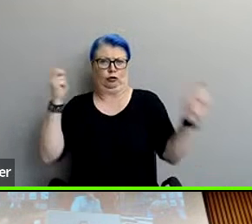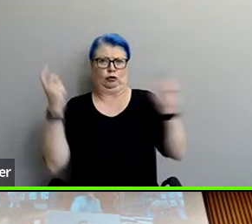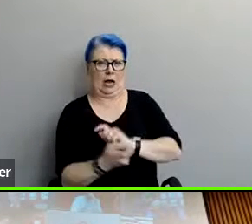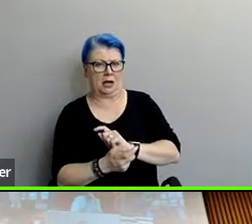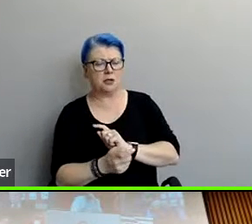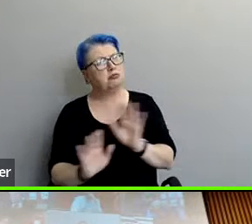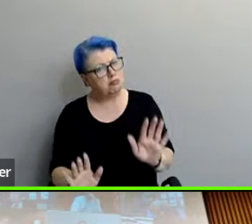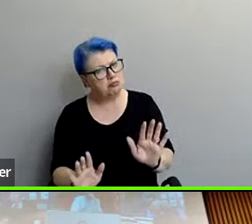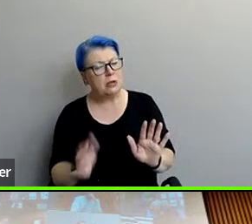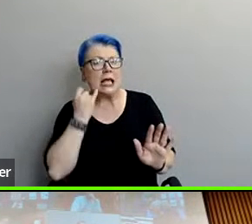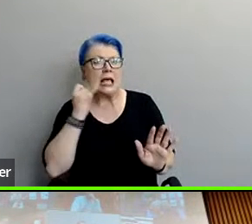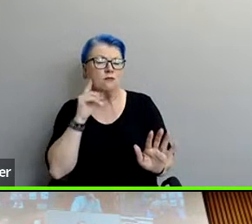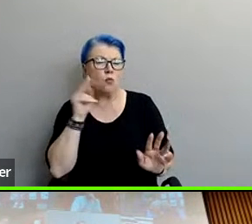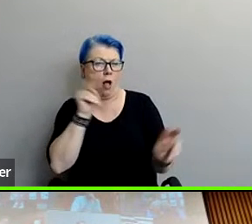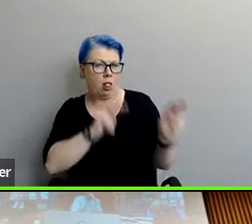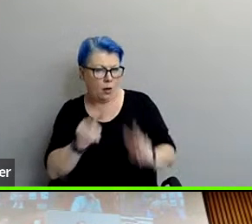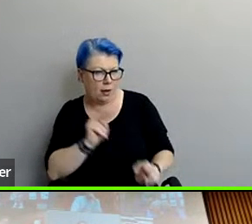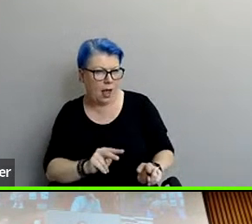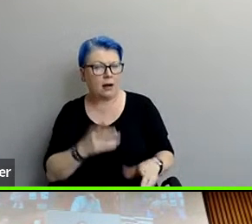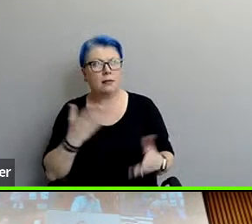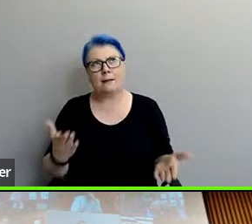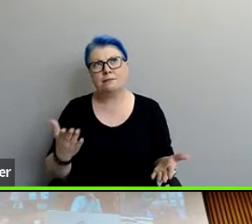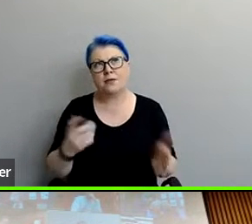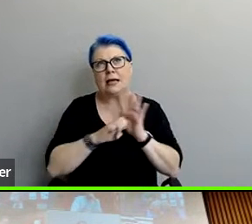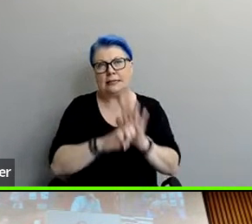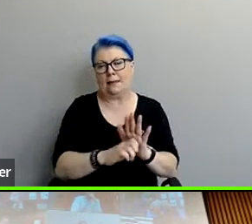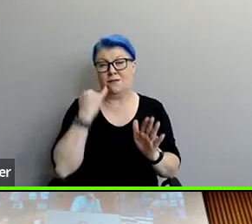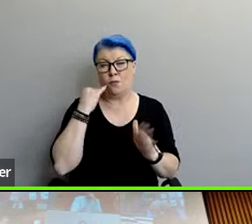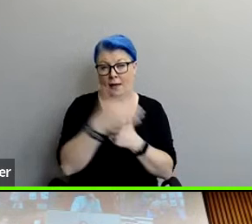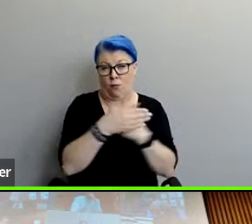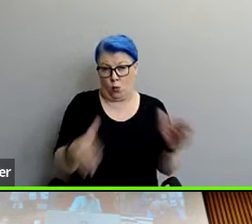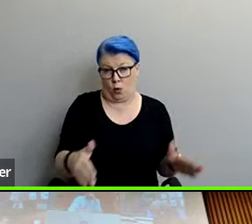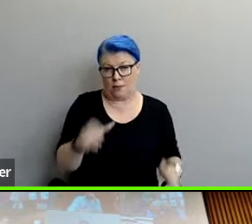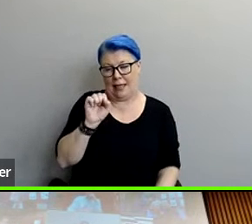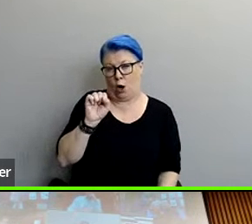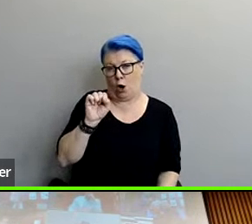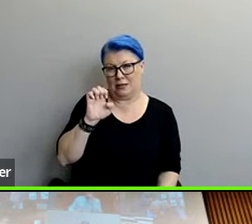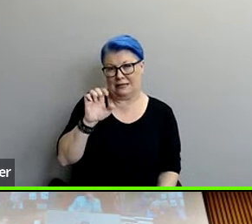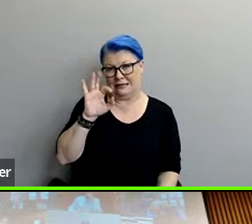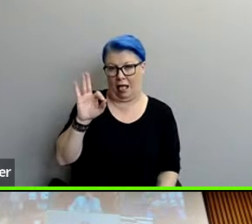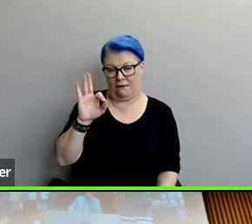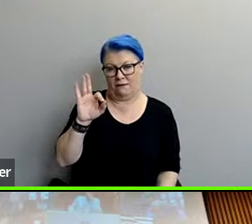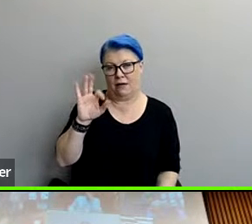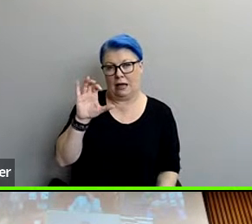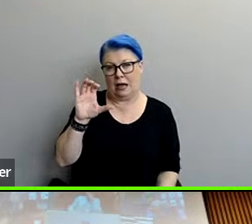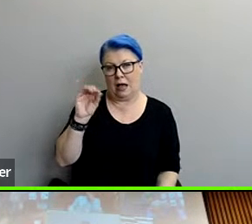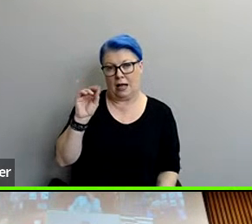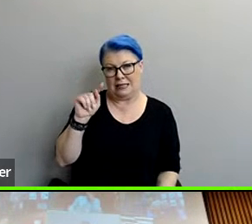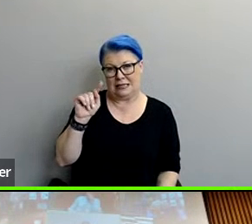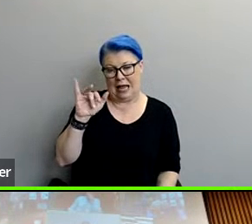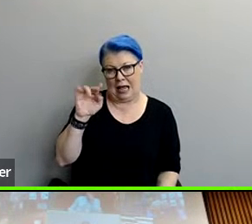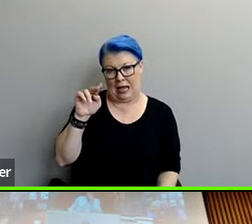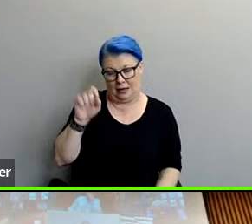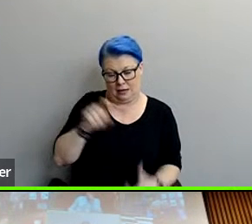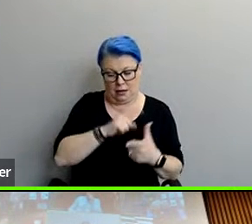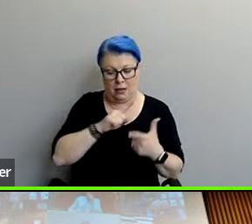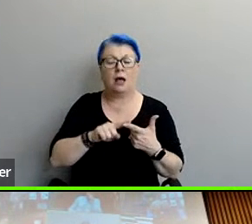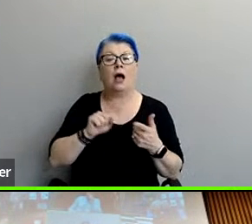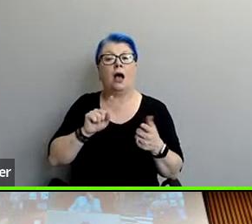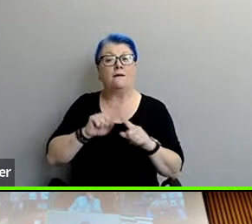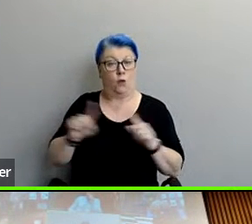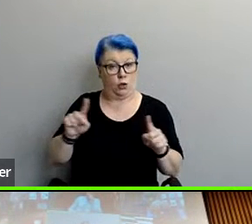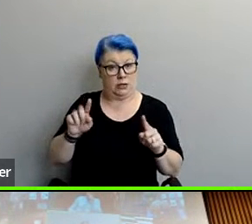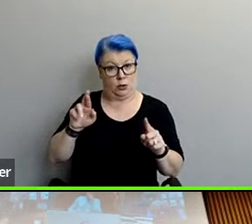at, for example, having rooms that are self-contained versus resource versus